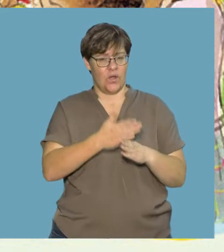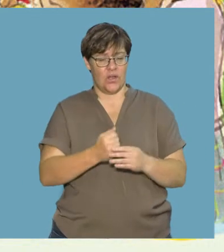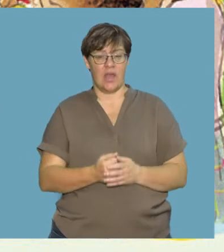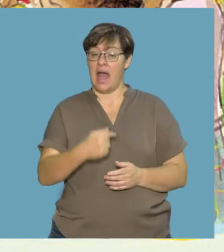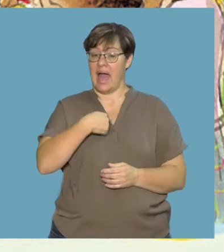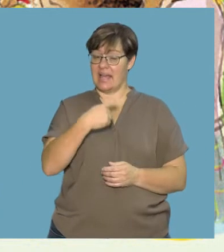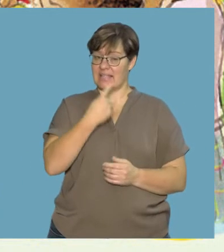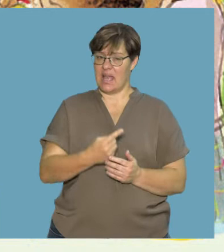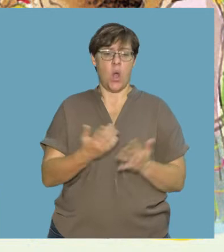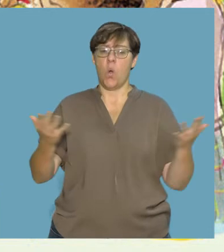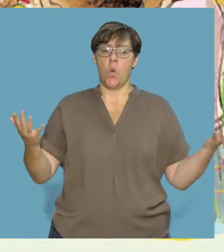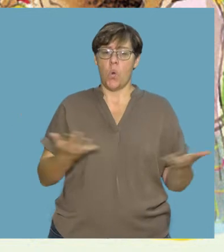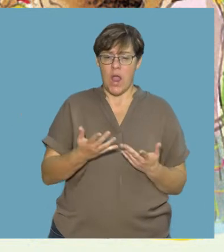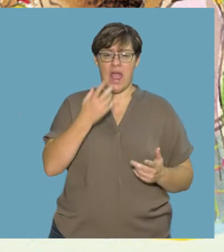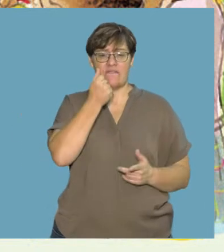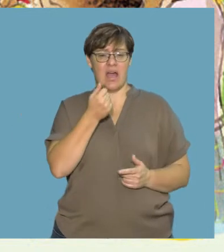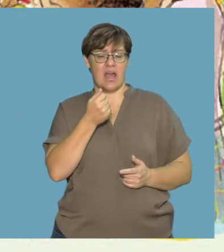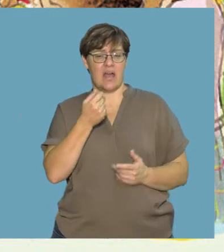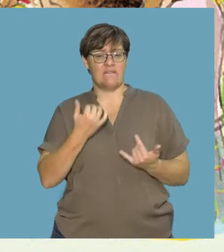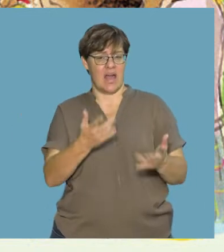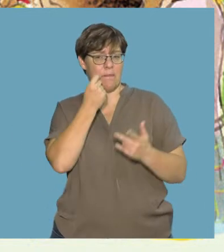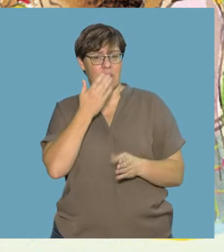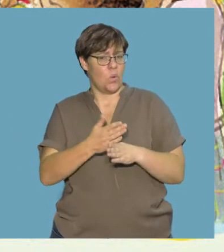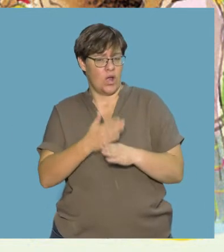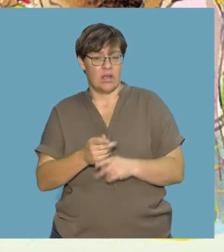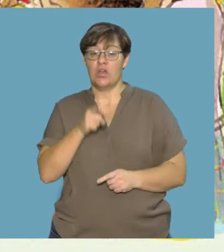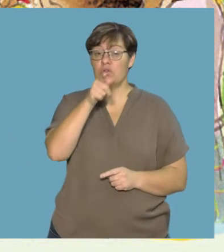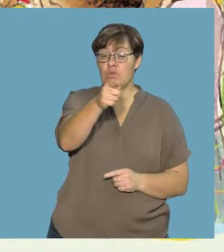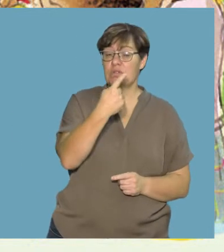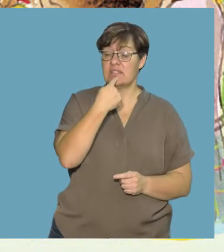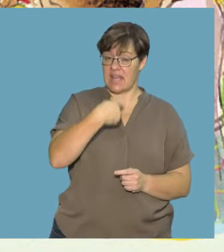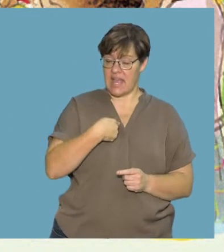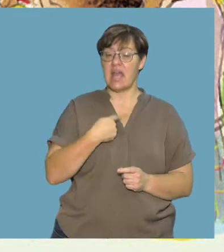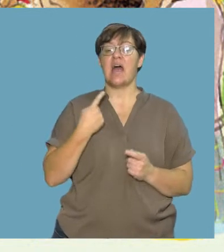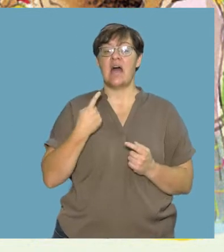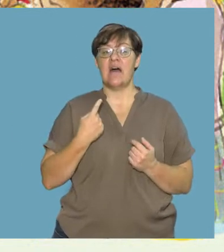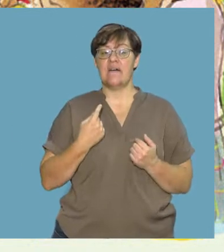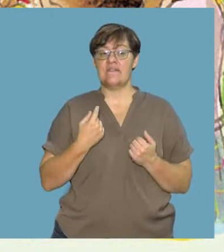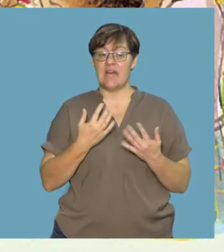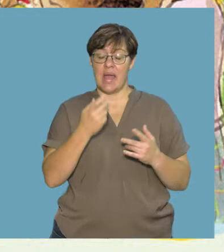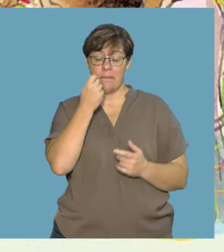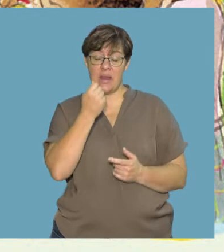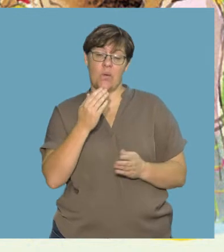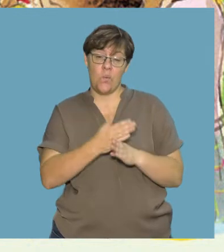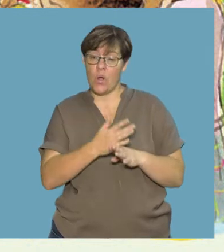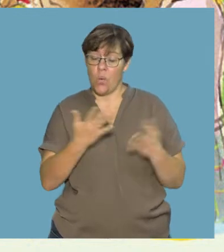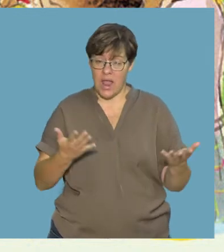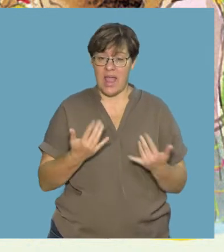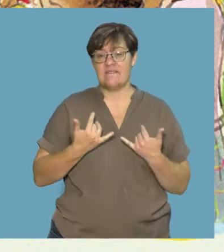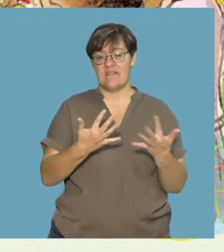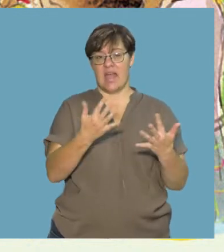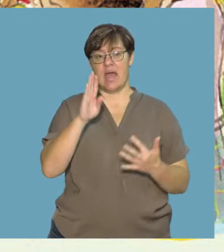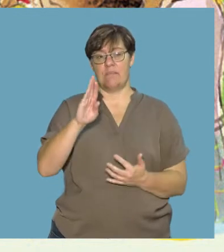say, where do the firemen work? You say, the firemen work in the fire brigade. Now you